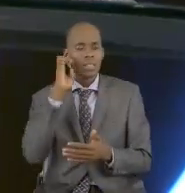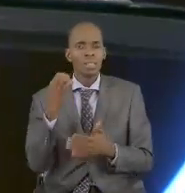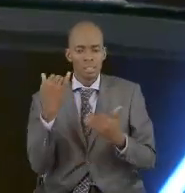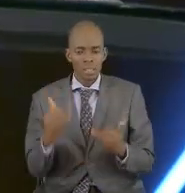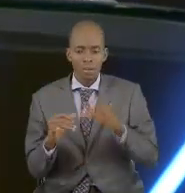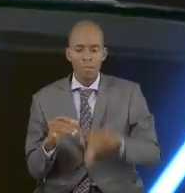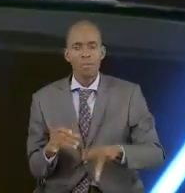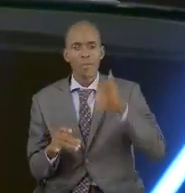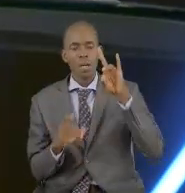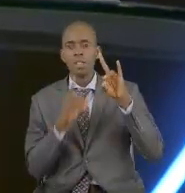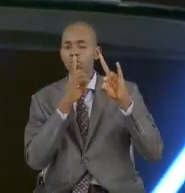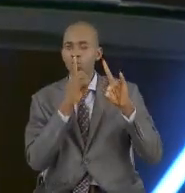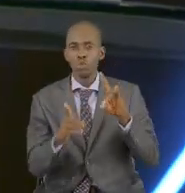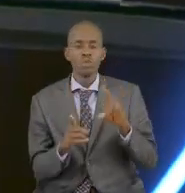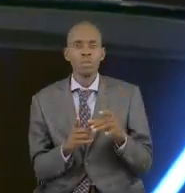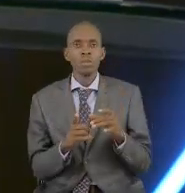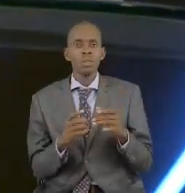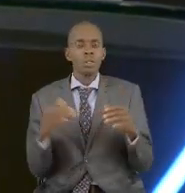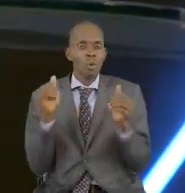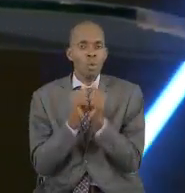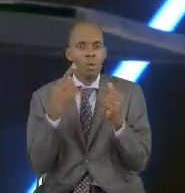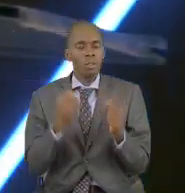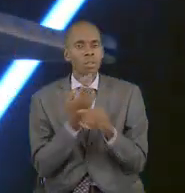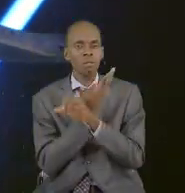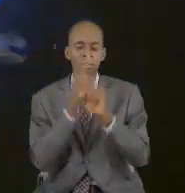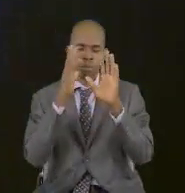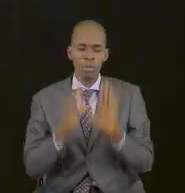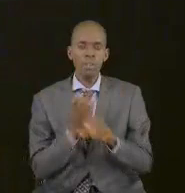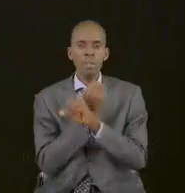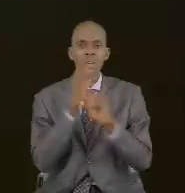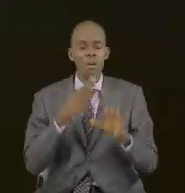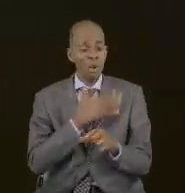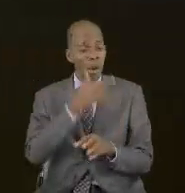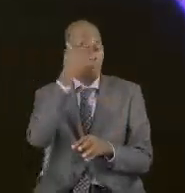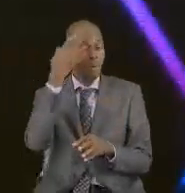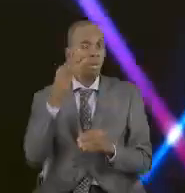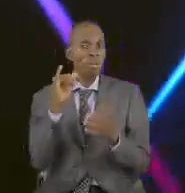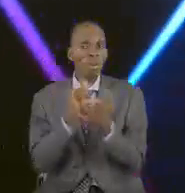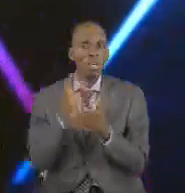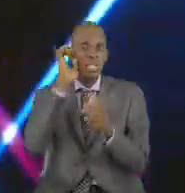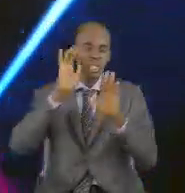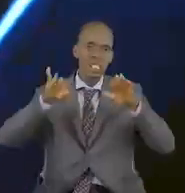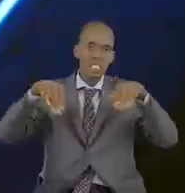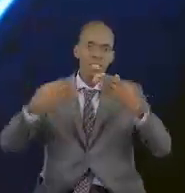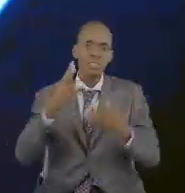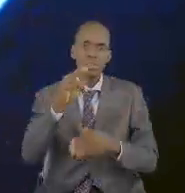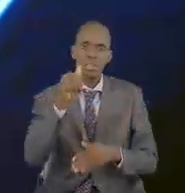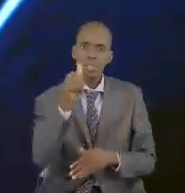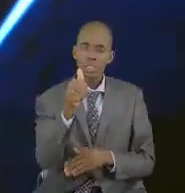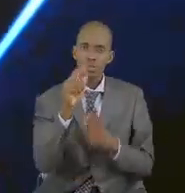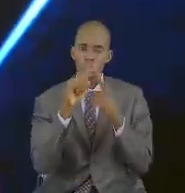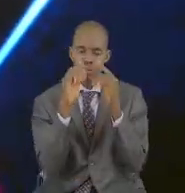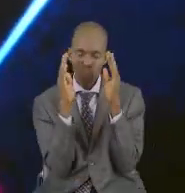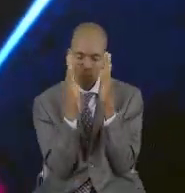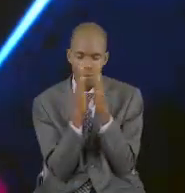the Redeemer and the Savior. And because of that, he gave himself to prayer. And we're